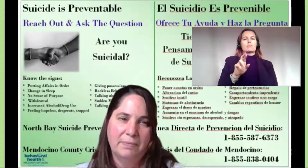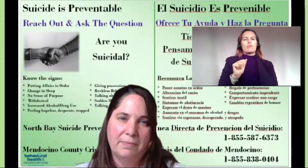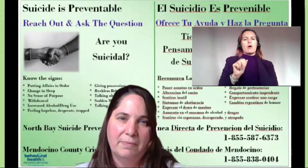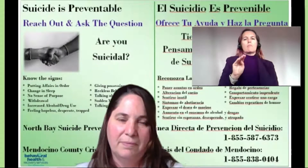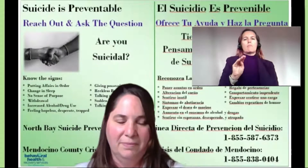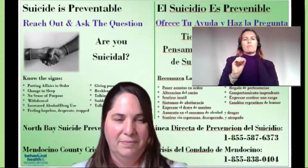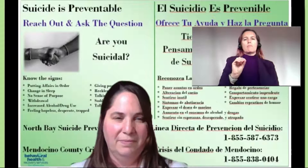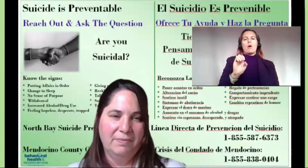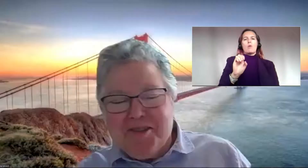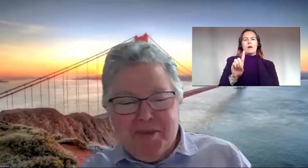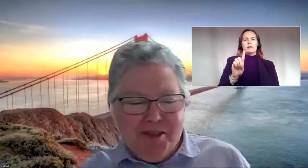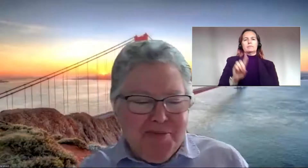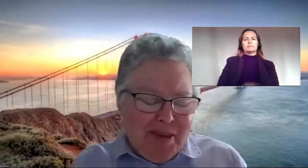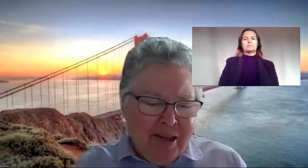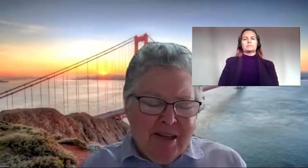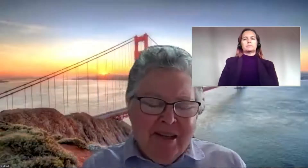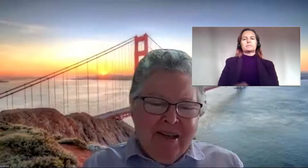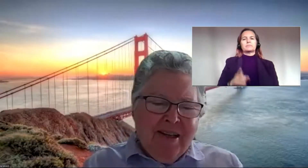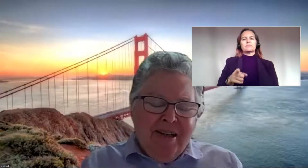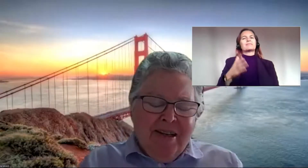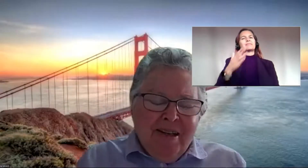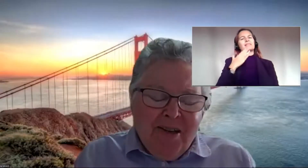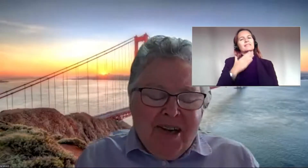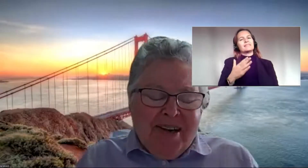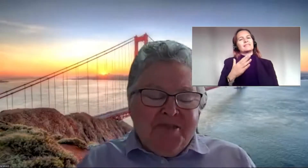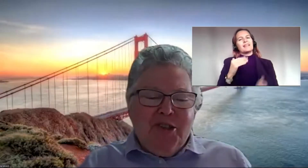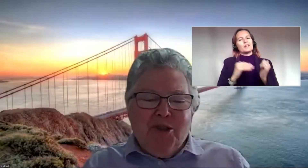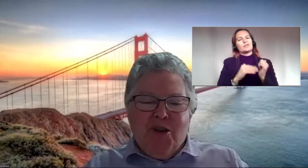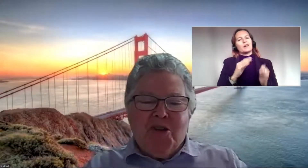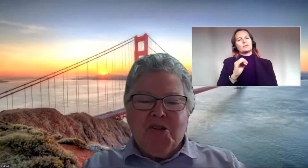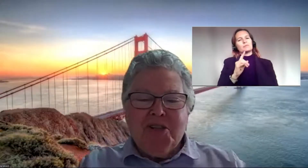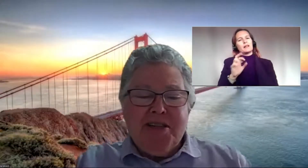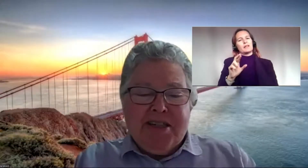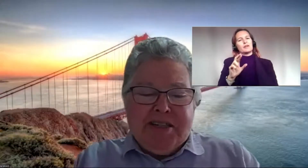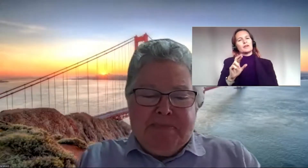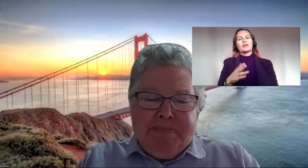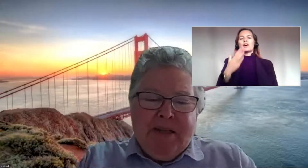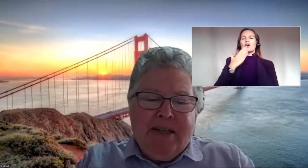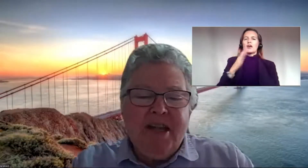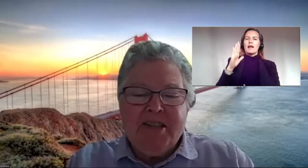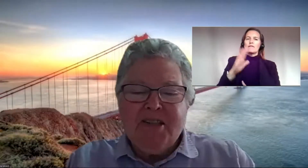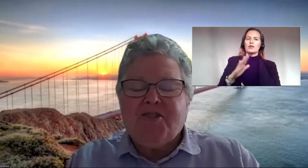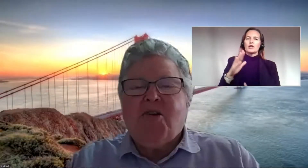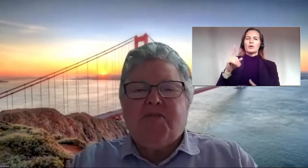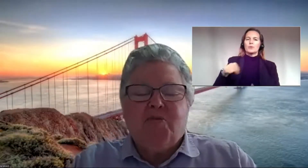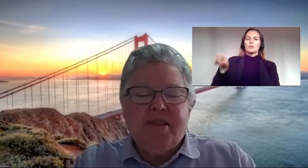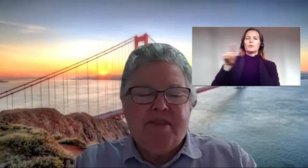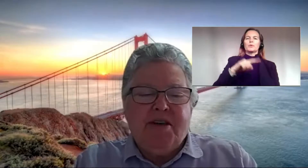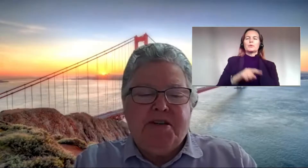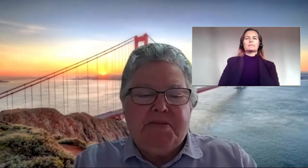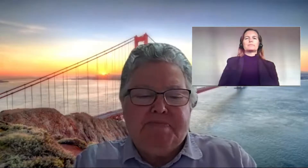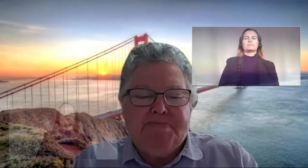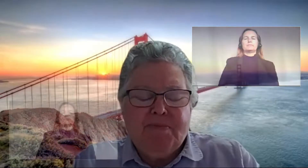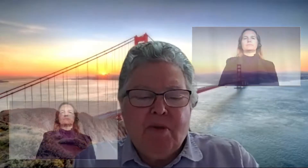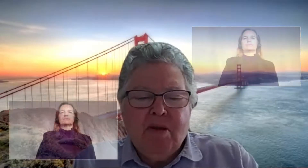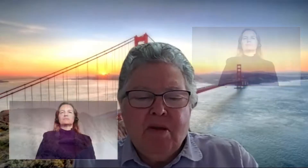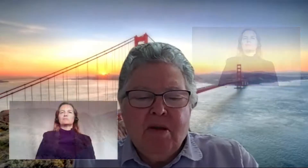Here we go. Thank you, Dr. Miller. Good afternoon, all. I'd like to start with